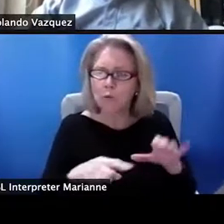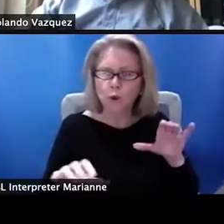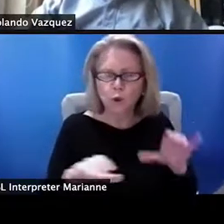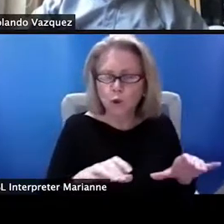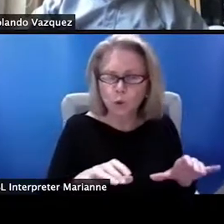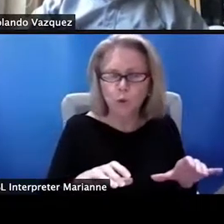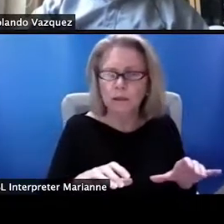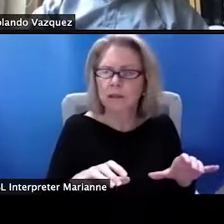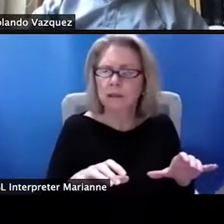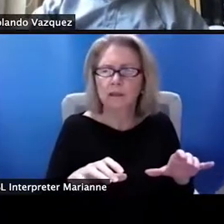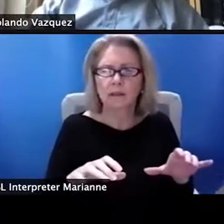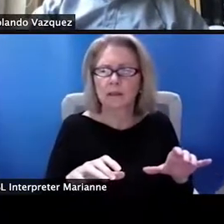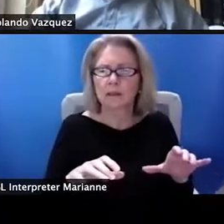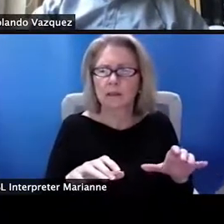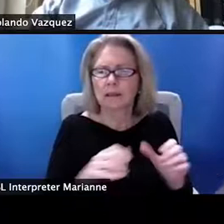coming together, you know,